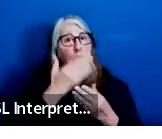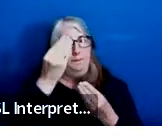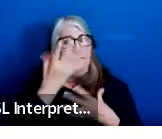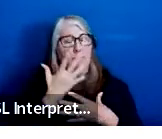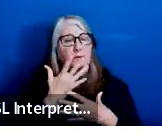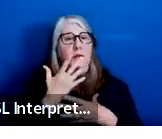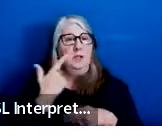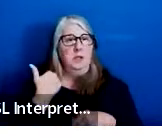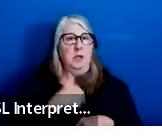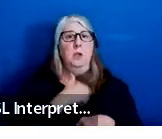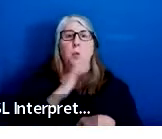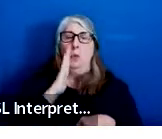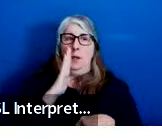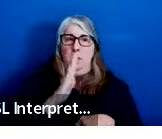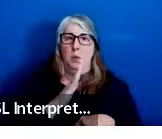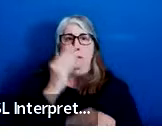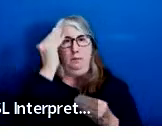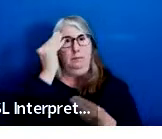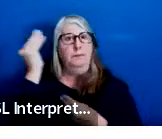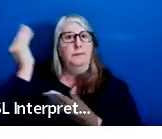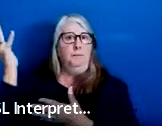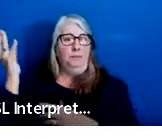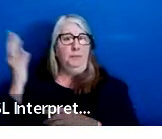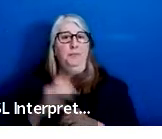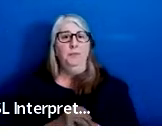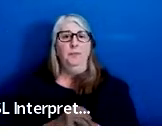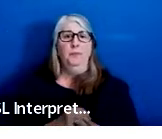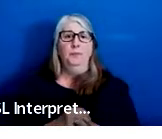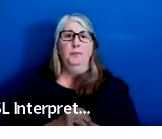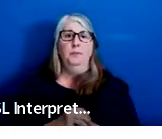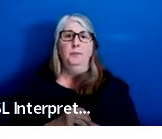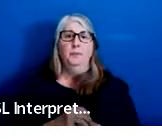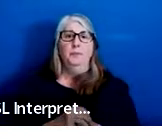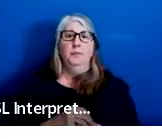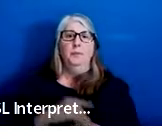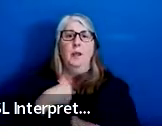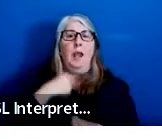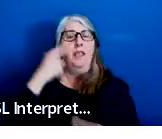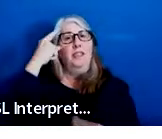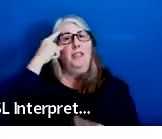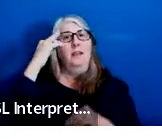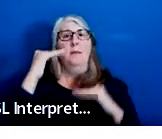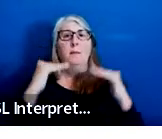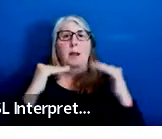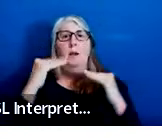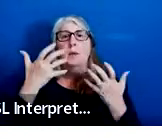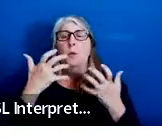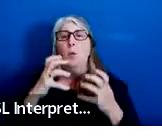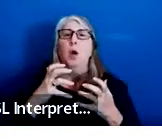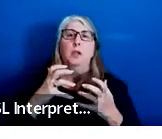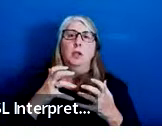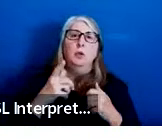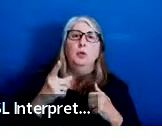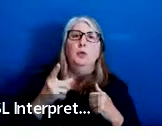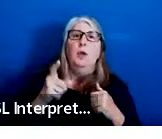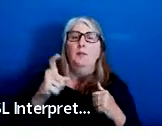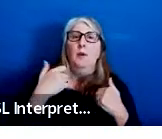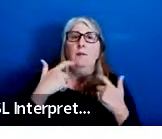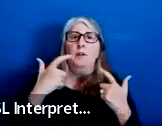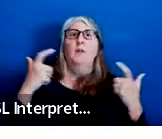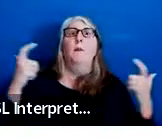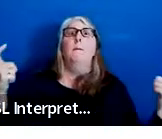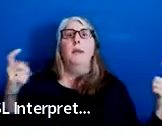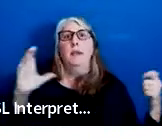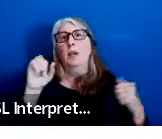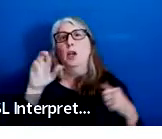can take back. I think the balance of trying to make sure that we didn't ask you to put another giant cart in